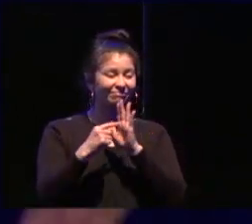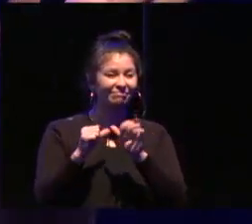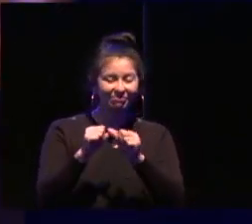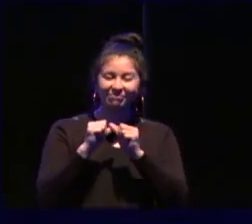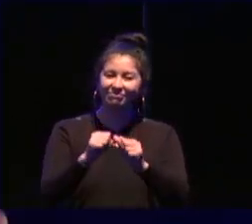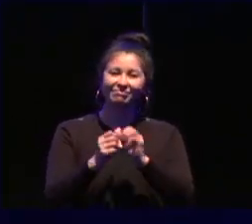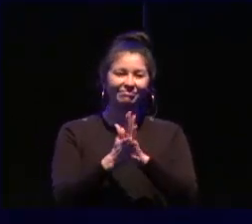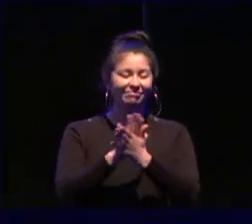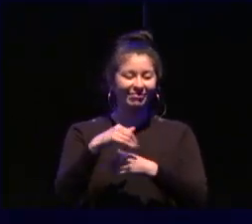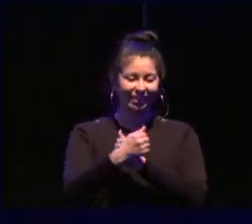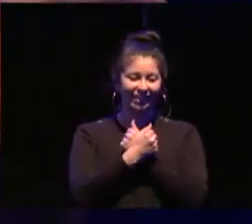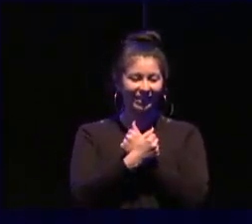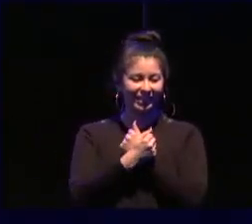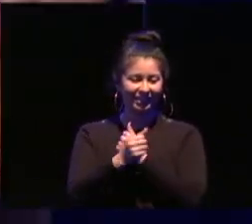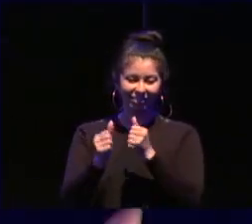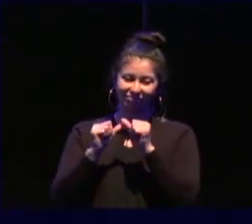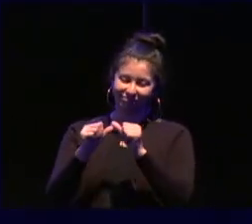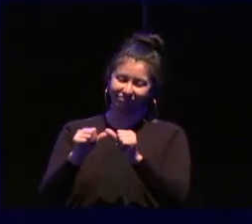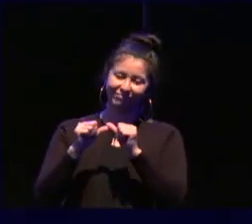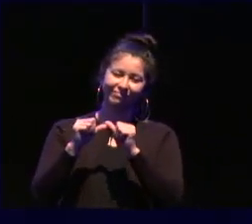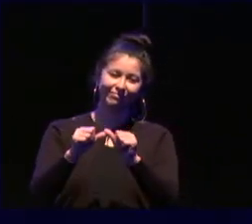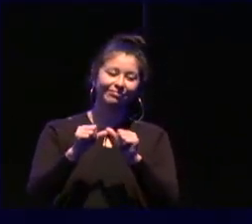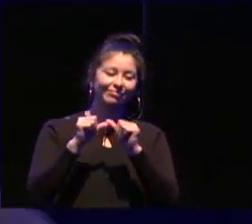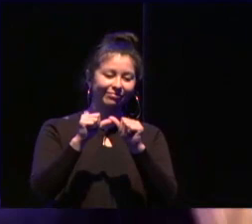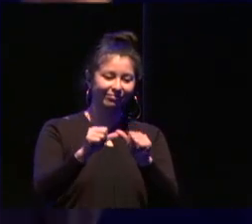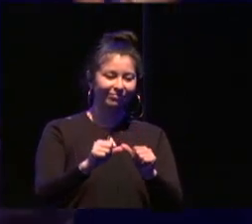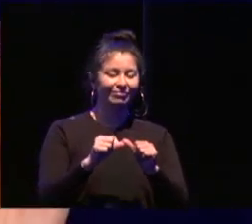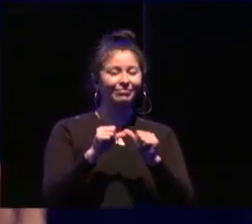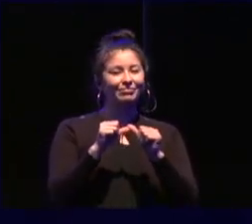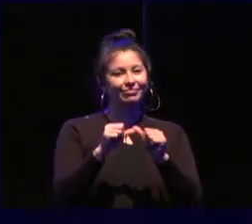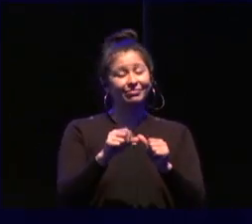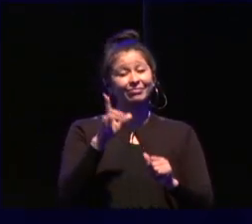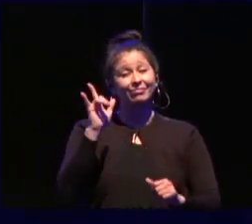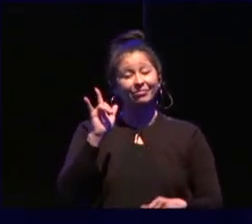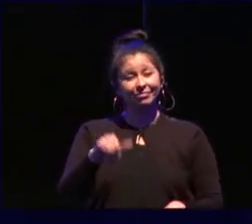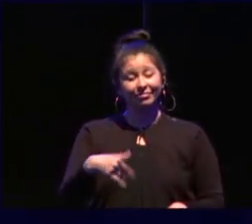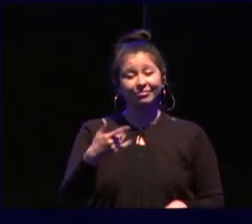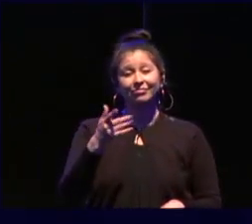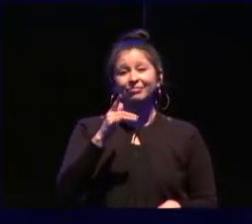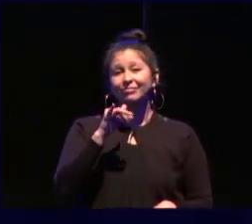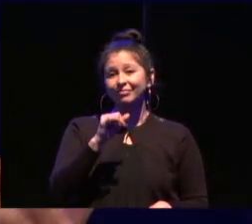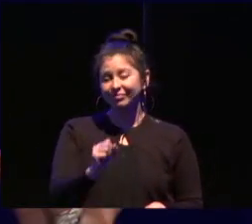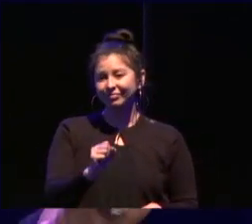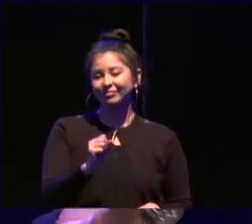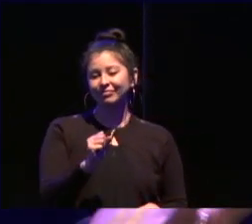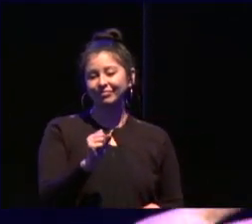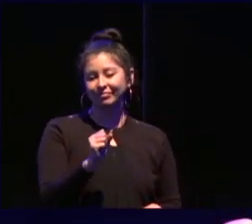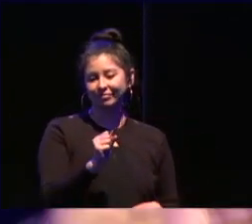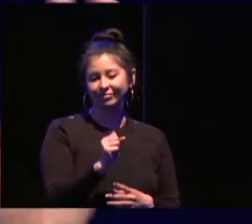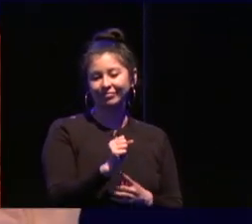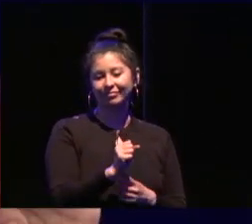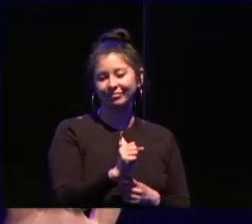Oh, we'll keep on being love. It is it.